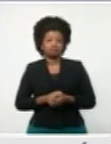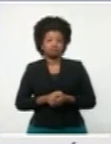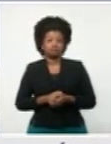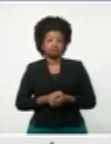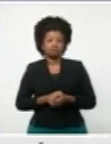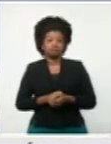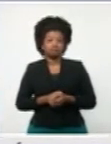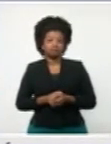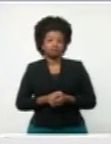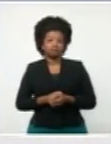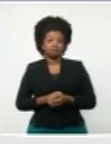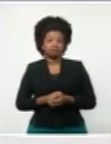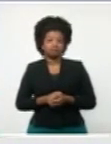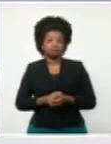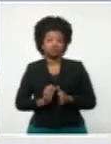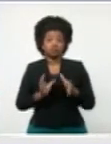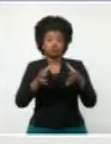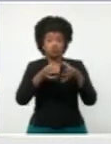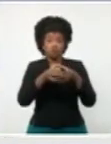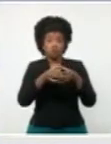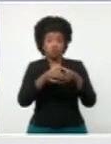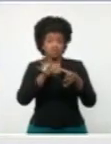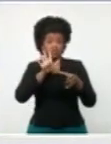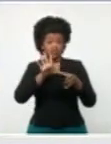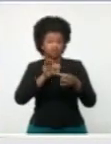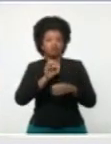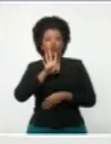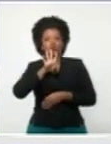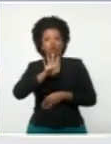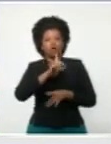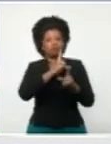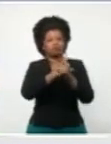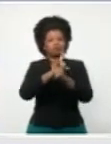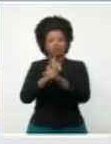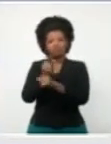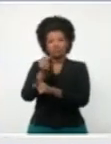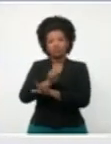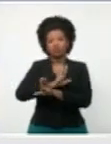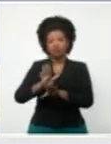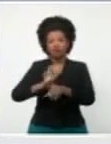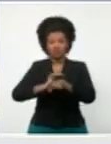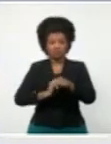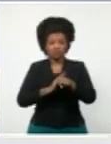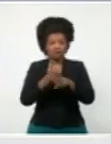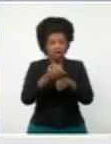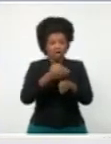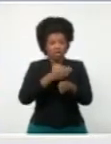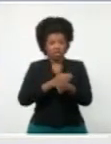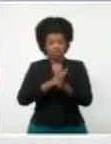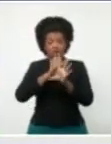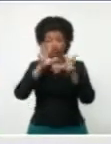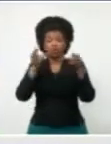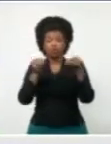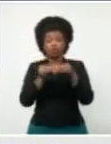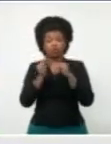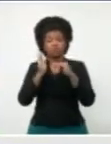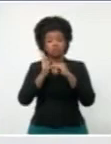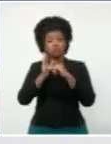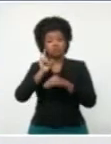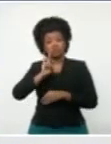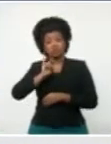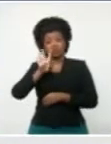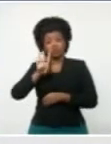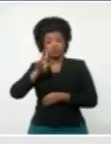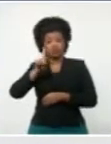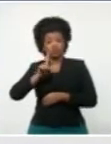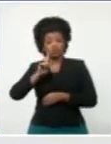1,941, that is 89.6% of all cases confirmed in Cuba, are positive case contacts. In one